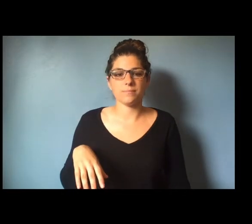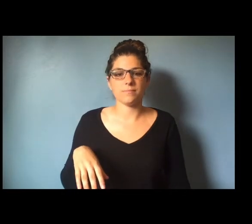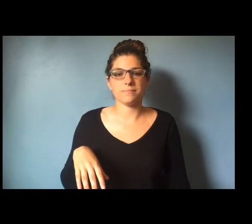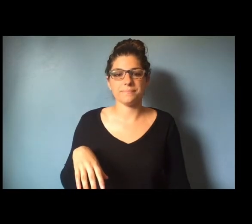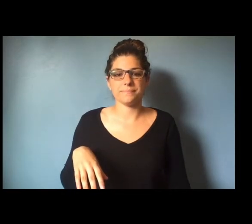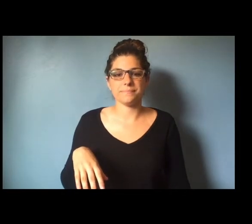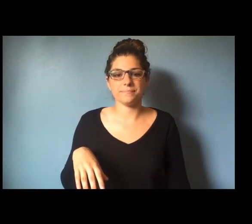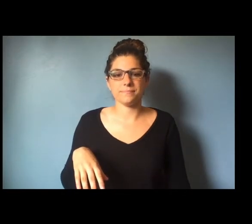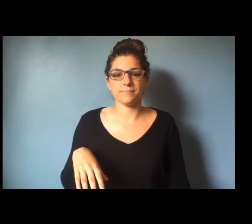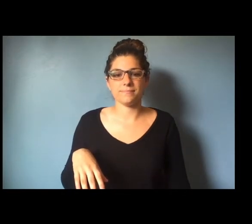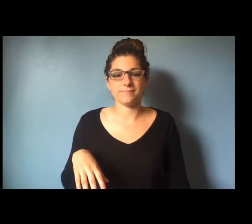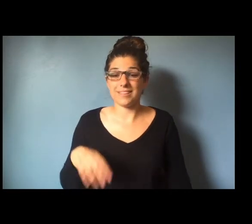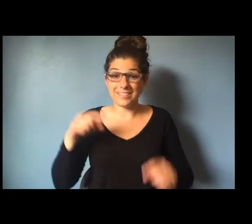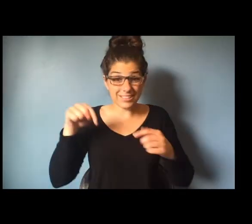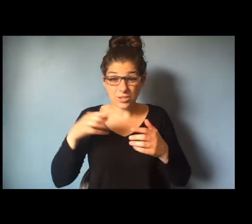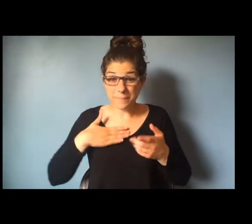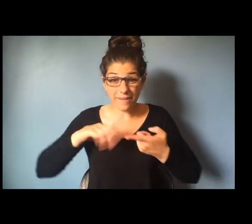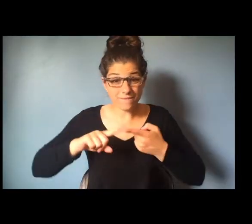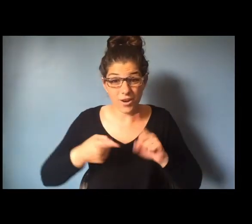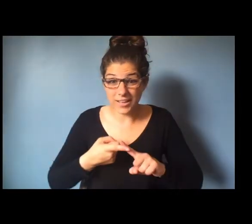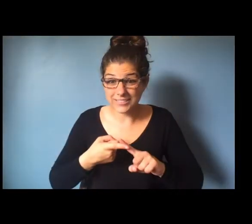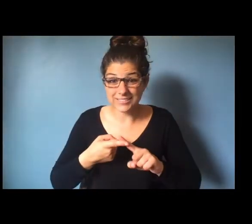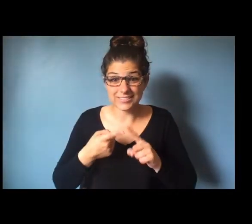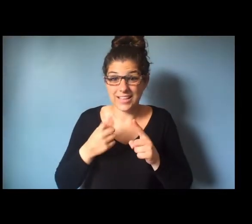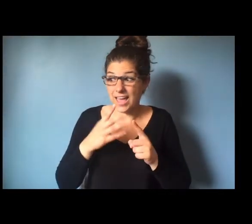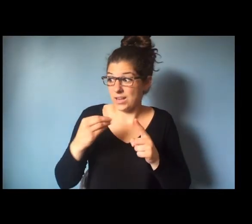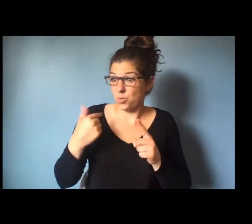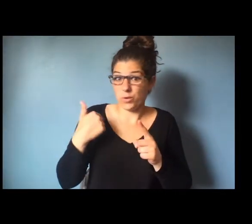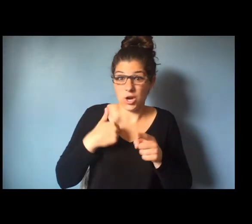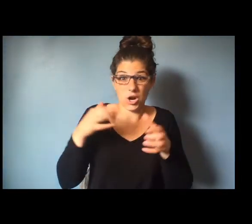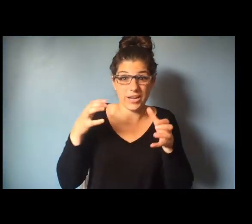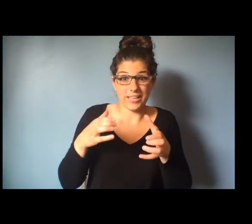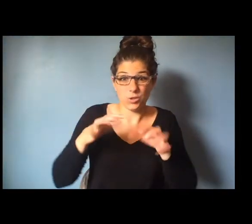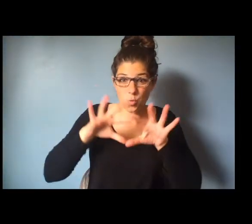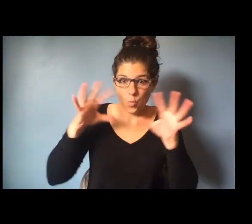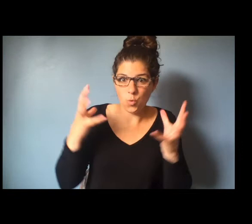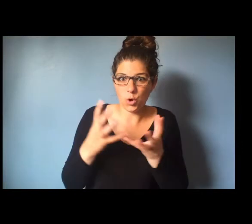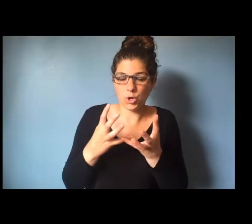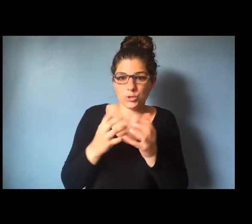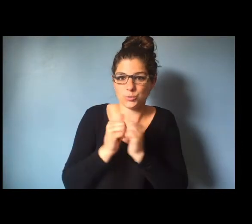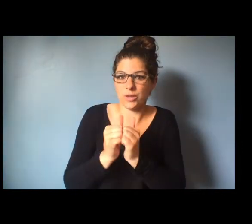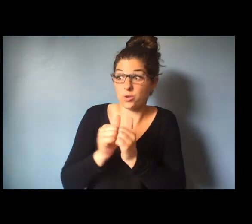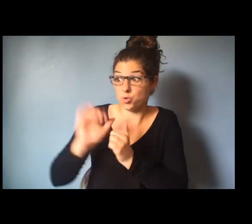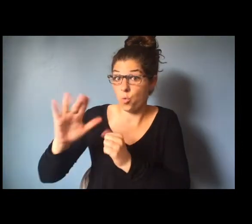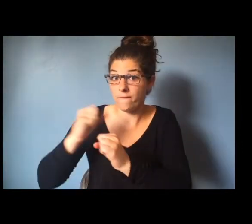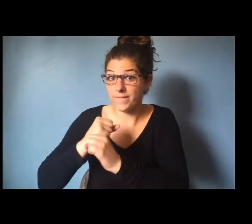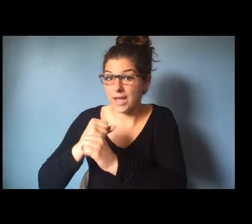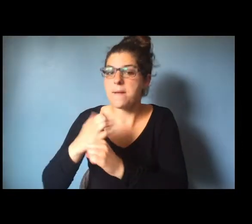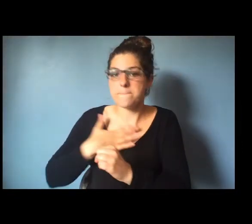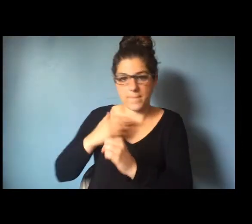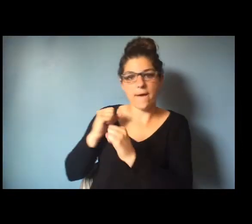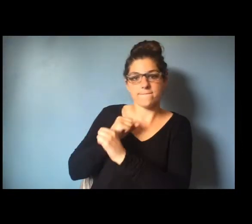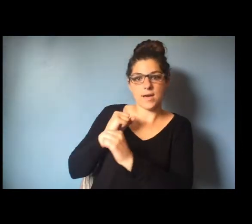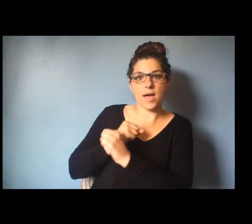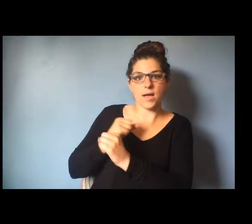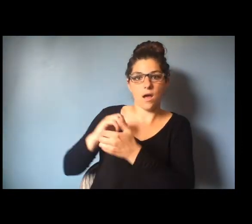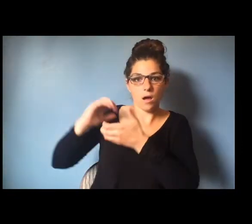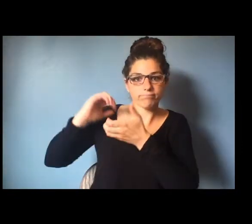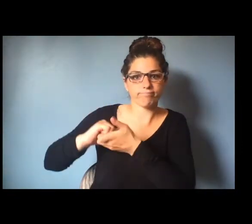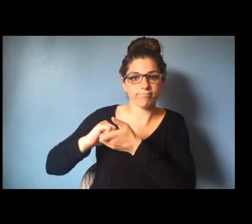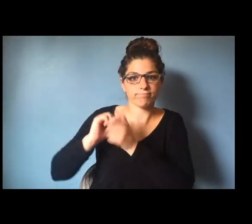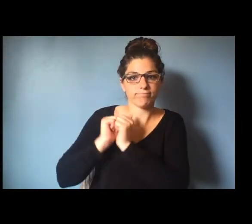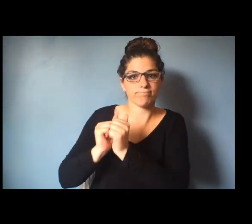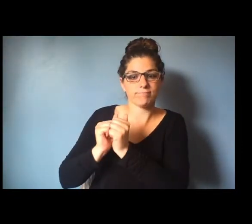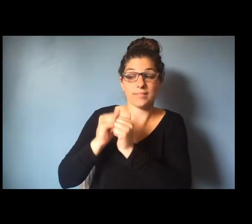know, these are my friends and we're in this world together. So your fight is my fight. And if you are